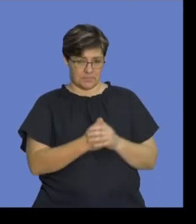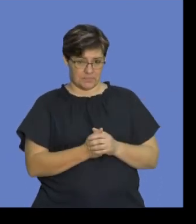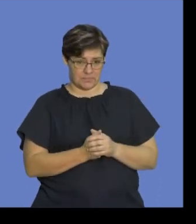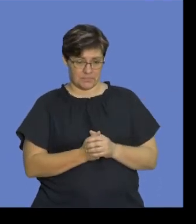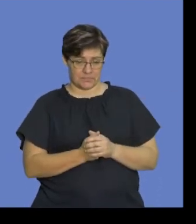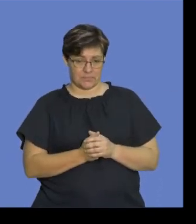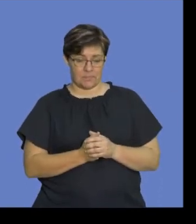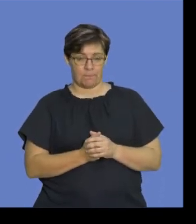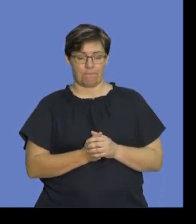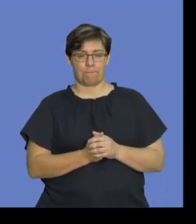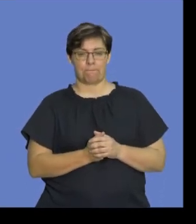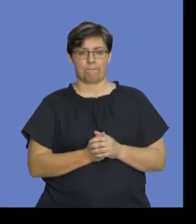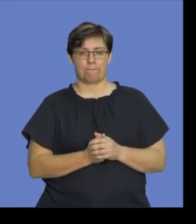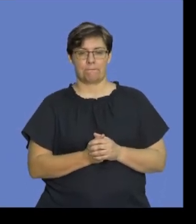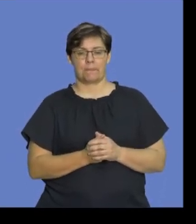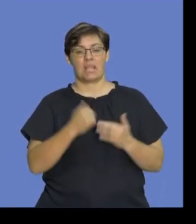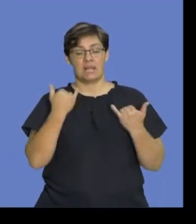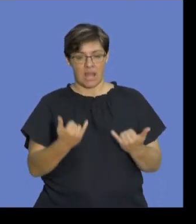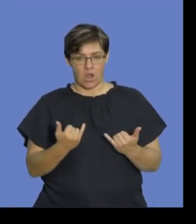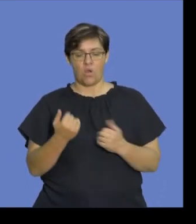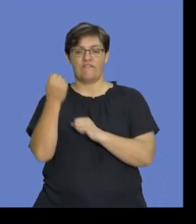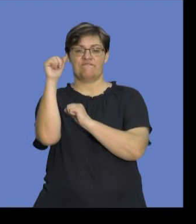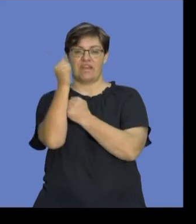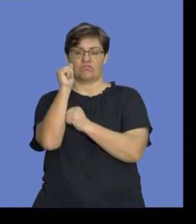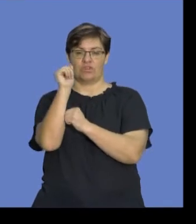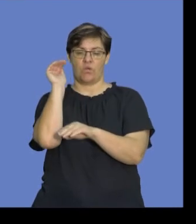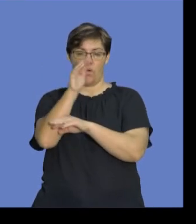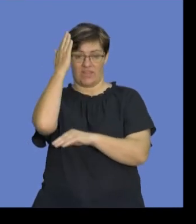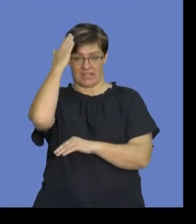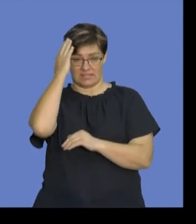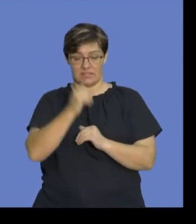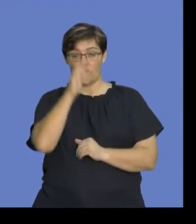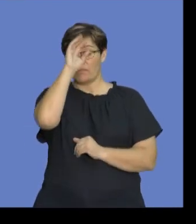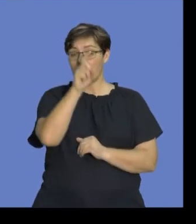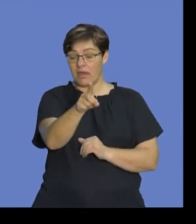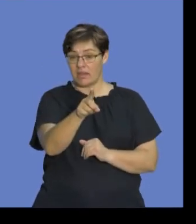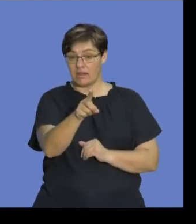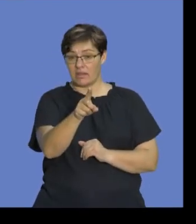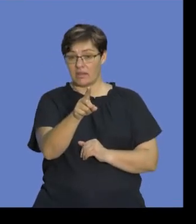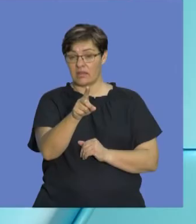Okay. Now you come to the factory overheads.